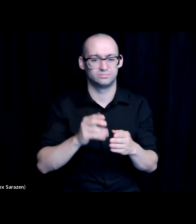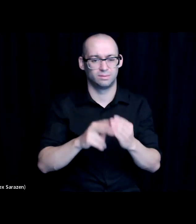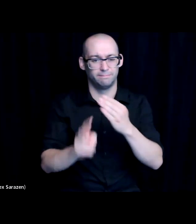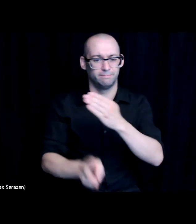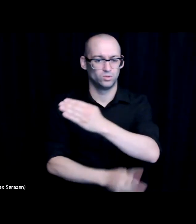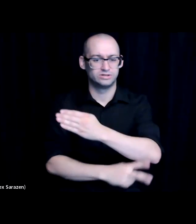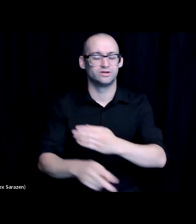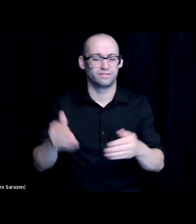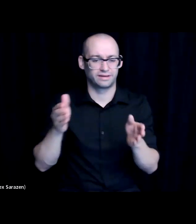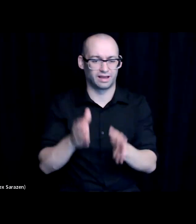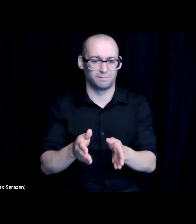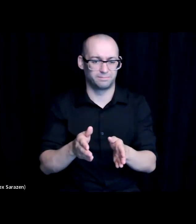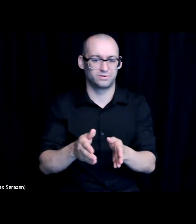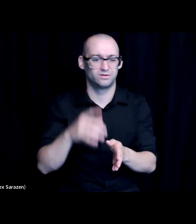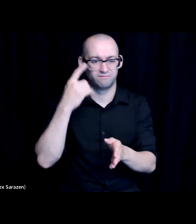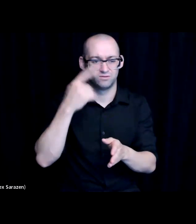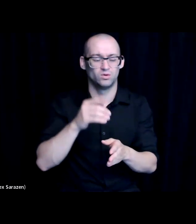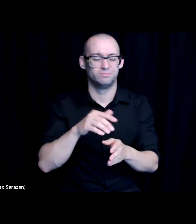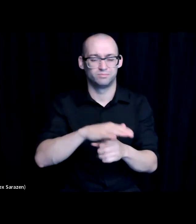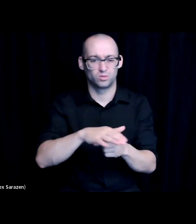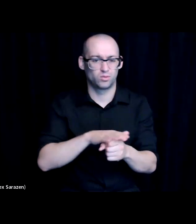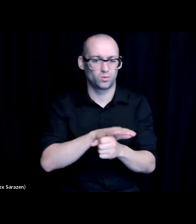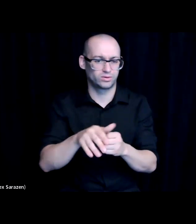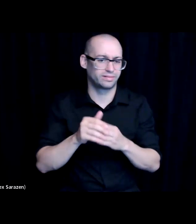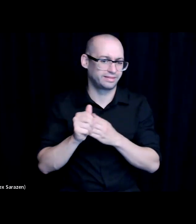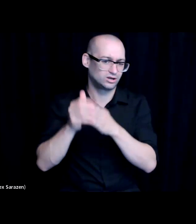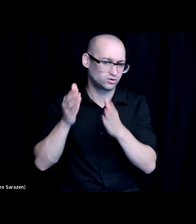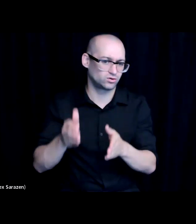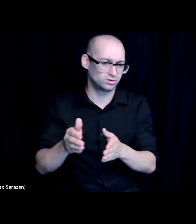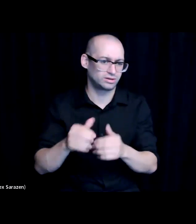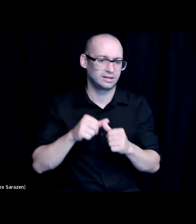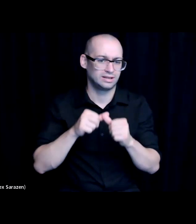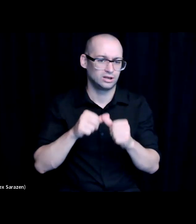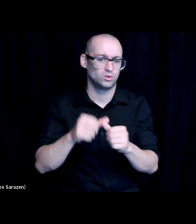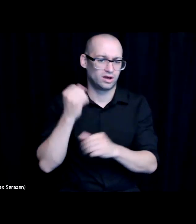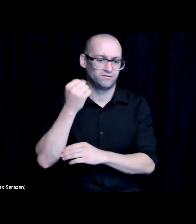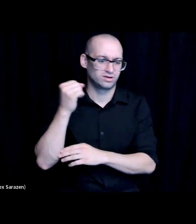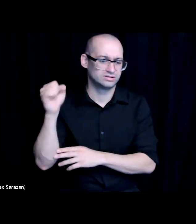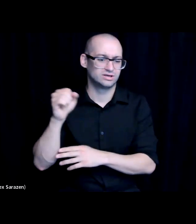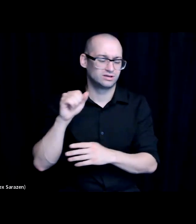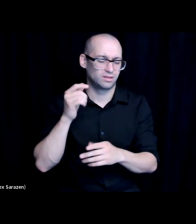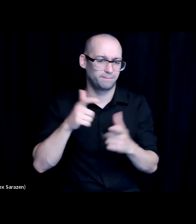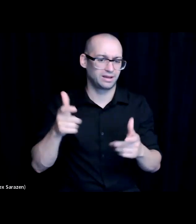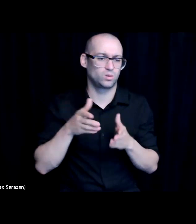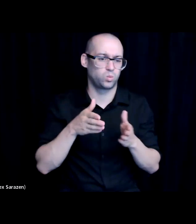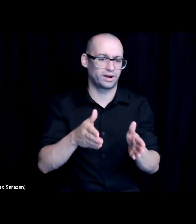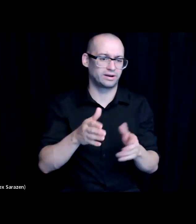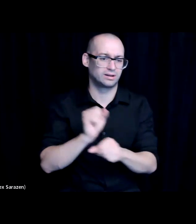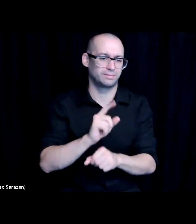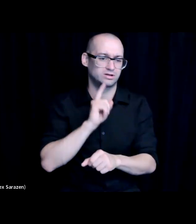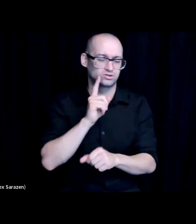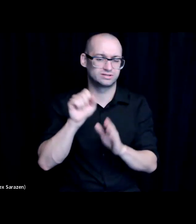materials that are needed for our local leaders to continue the advocacy and engage in a big way to make sure that the